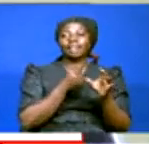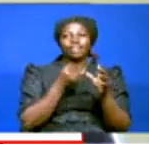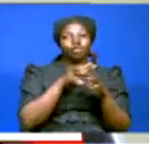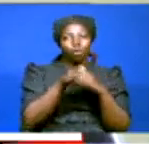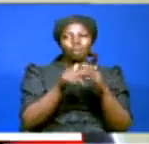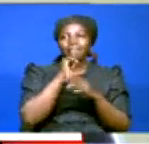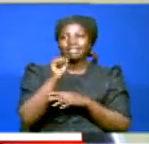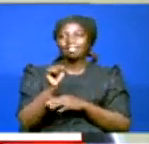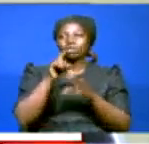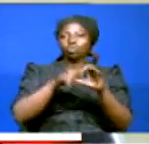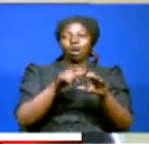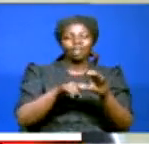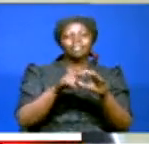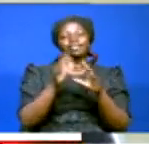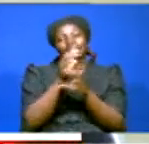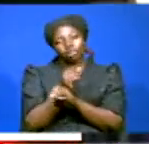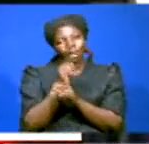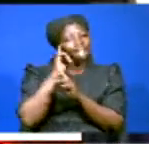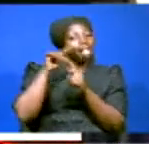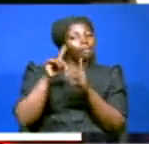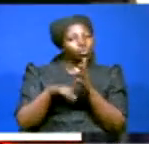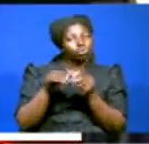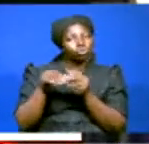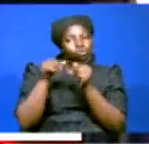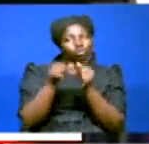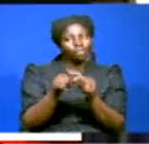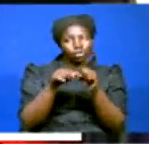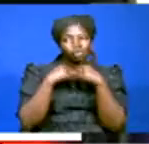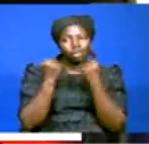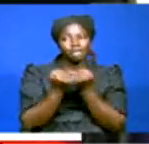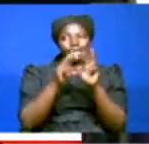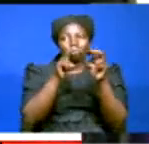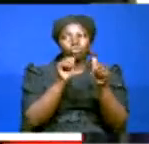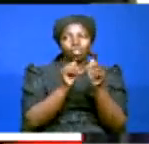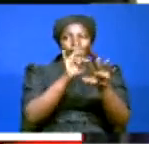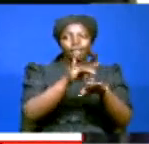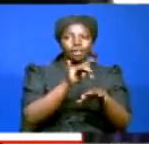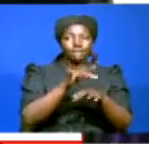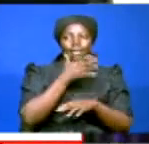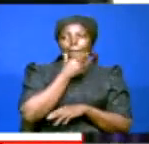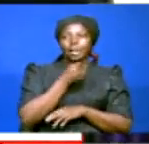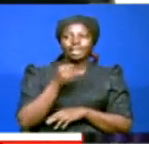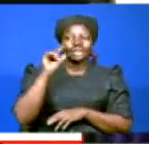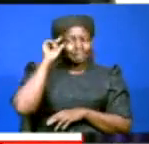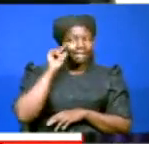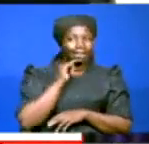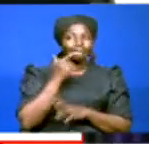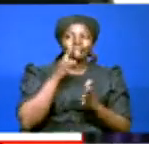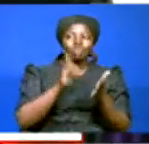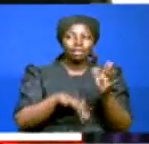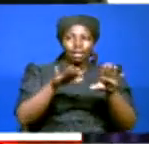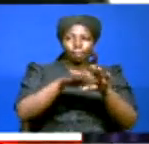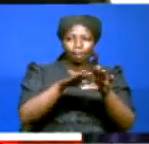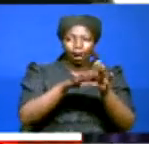facilitate the tackling of societal issues that affect the male gender. He highlighted that members of the association would